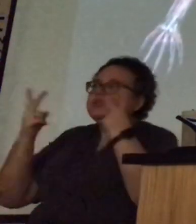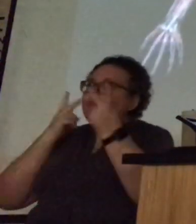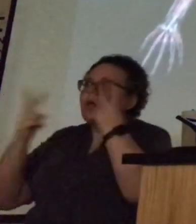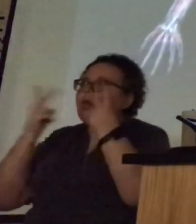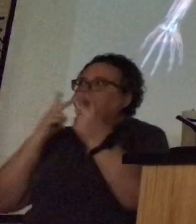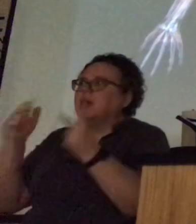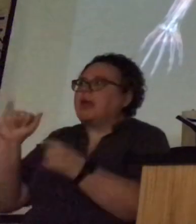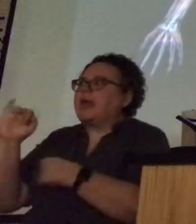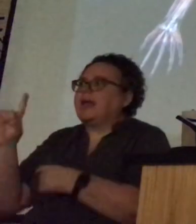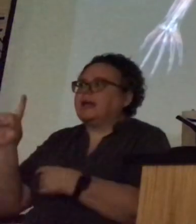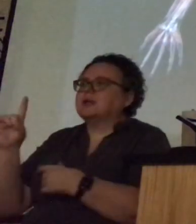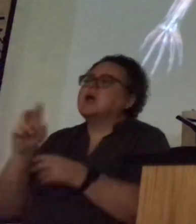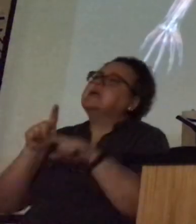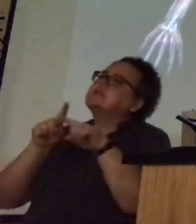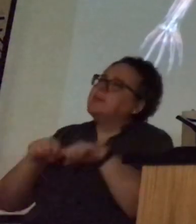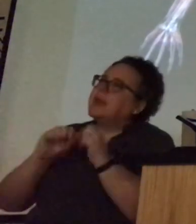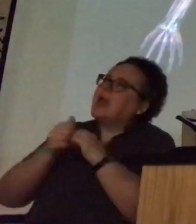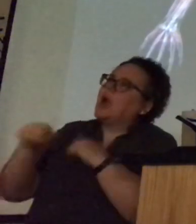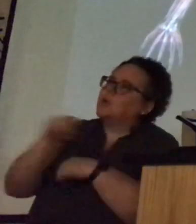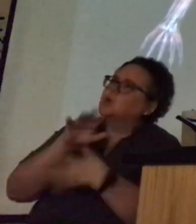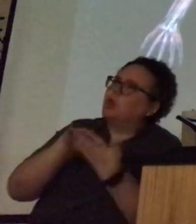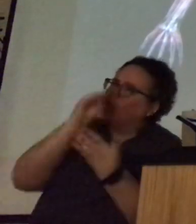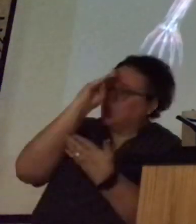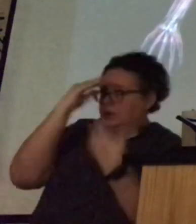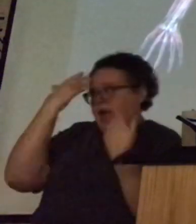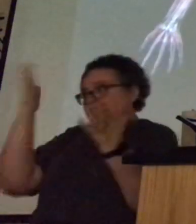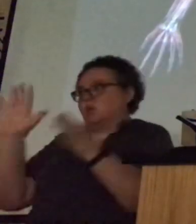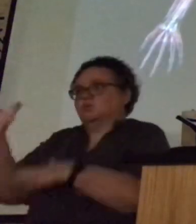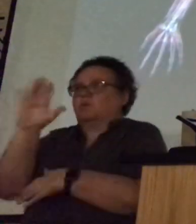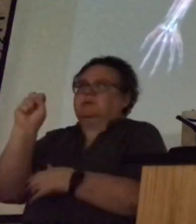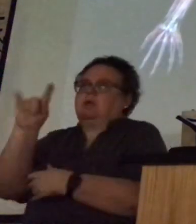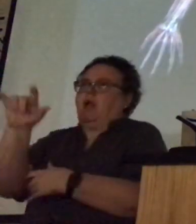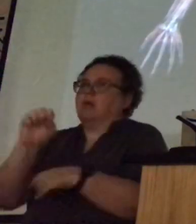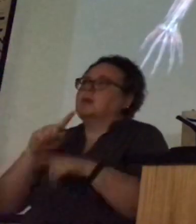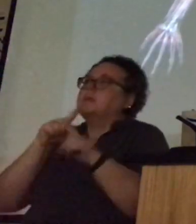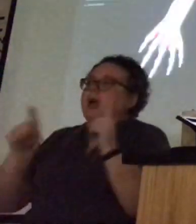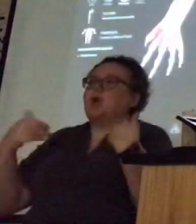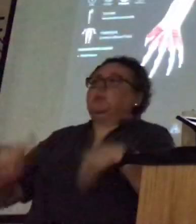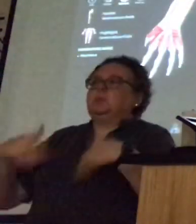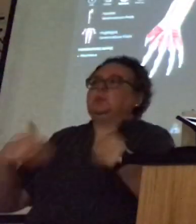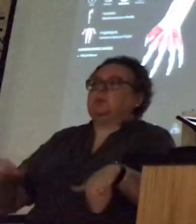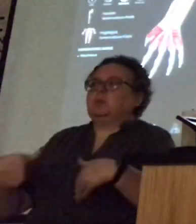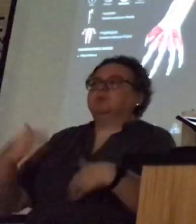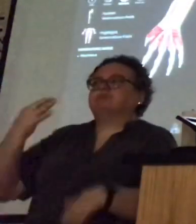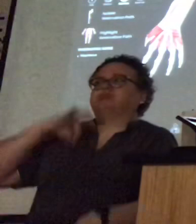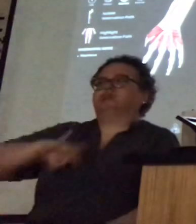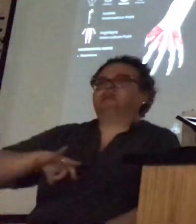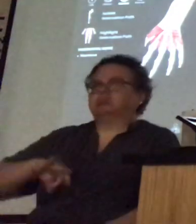for you, depending on how you learn, which is, I don't know. But it's good stuff, basically.